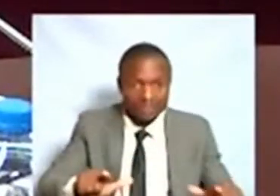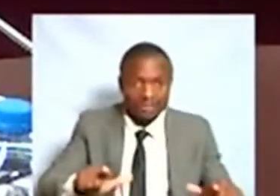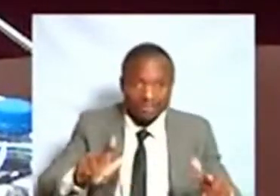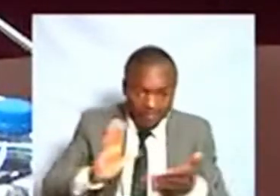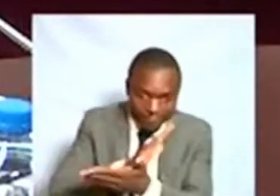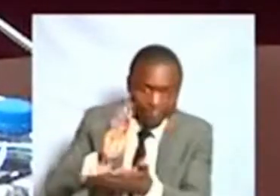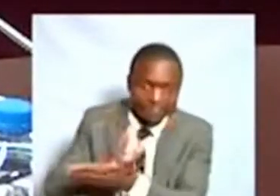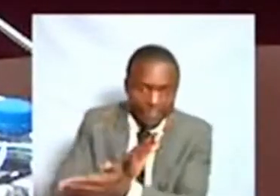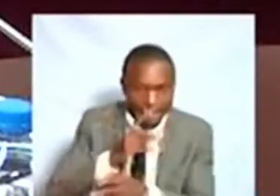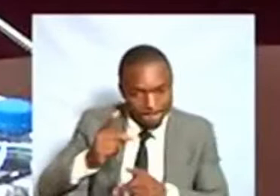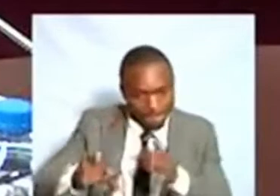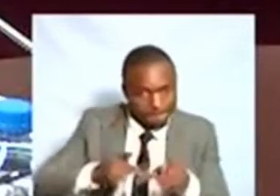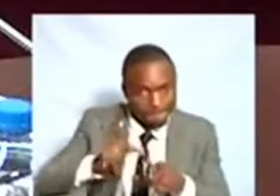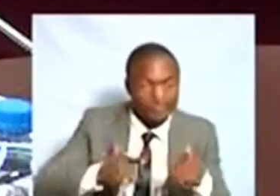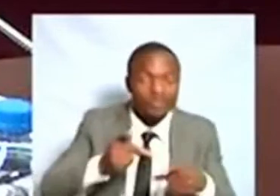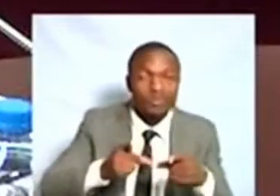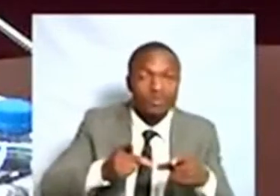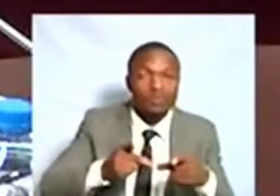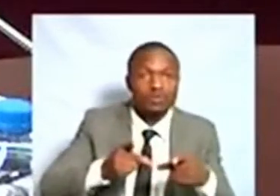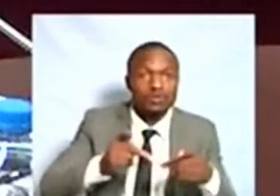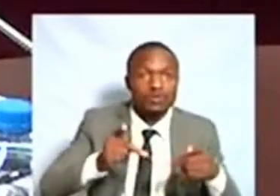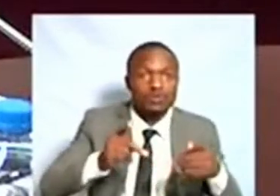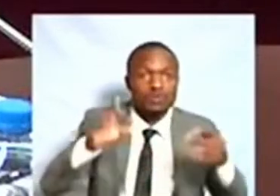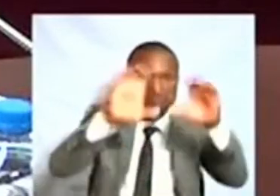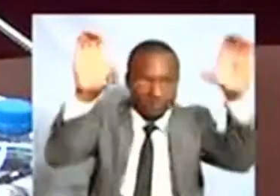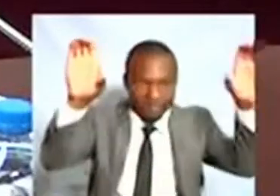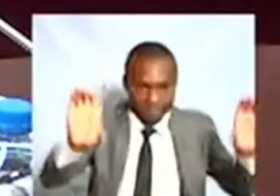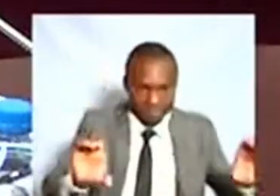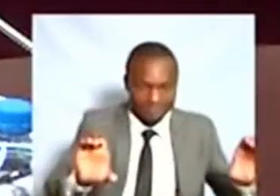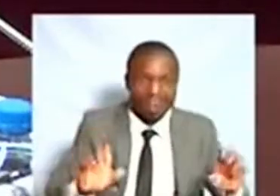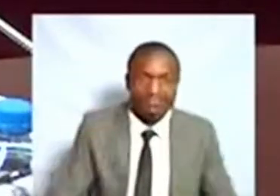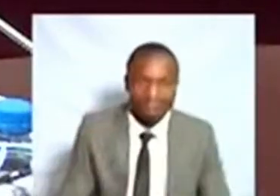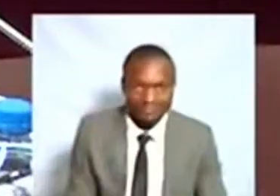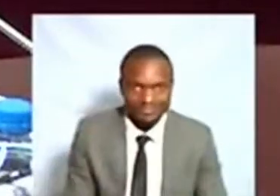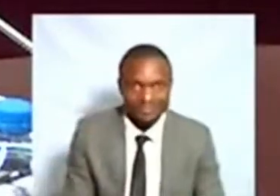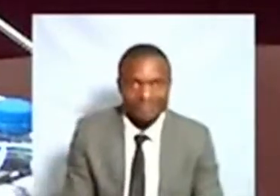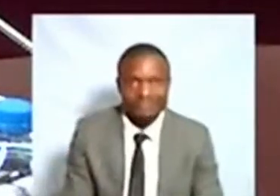the processing of title deeds.